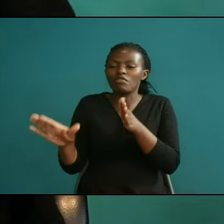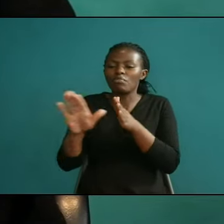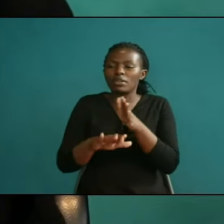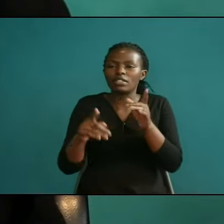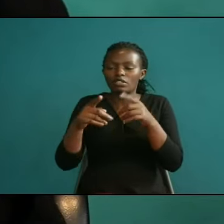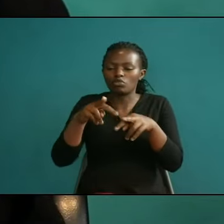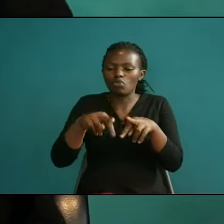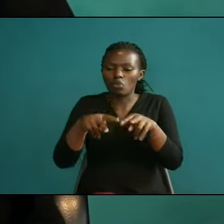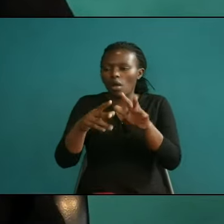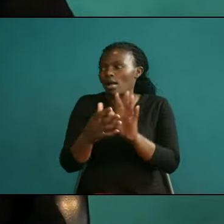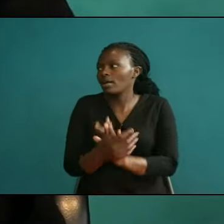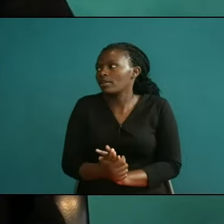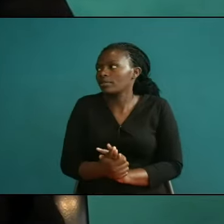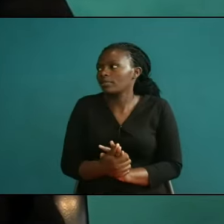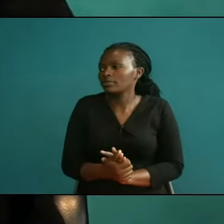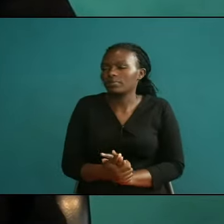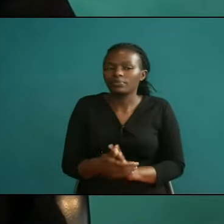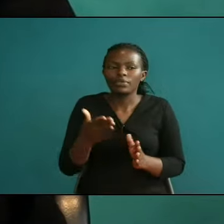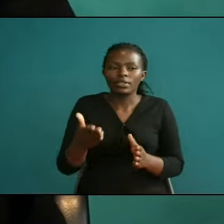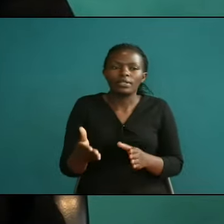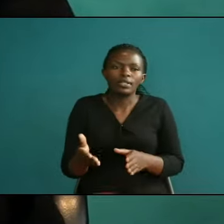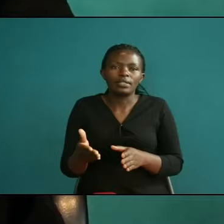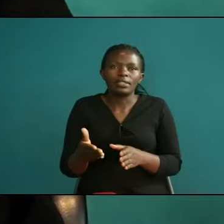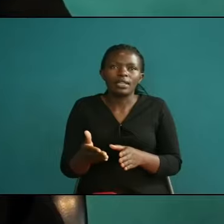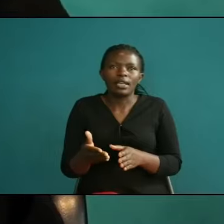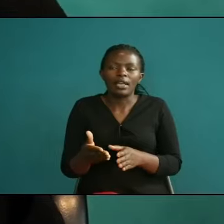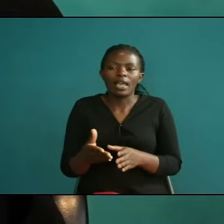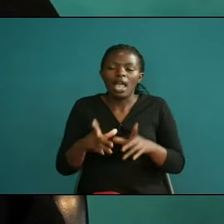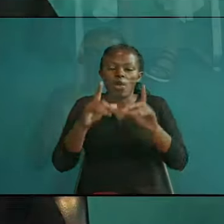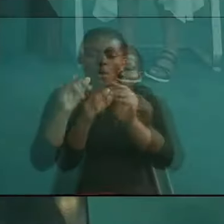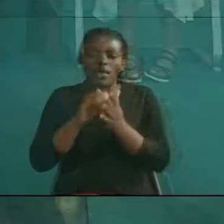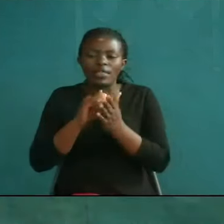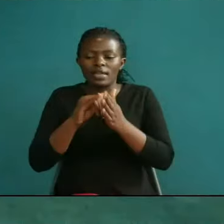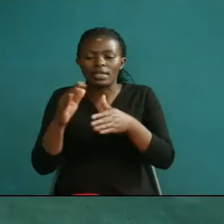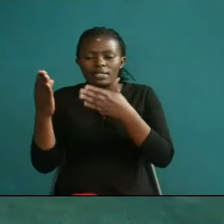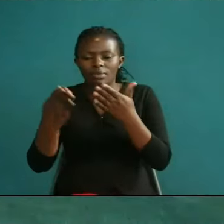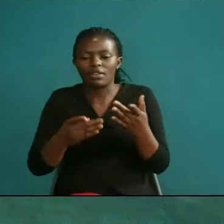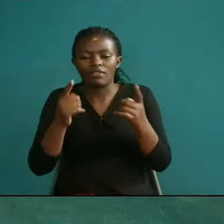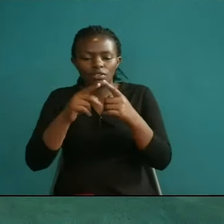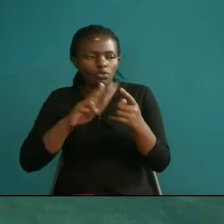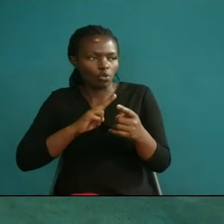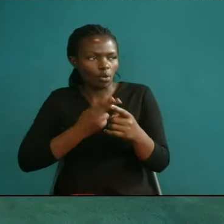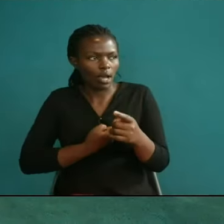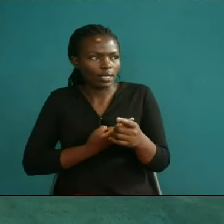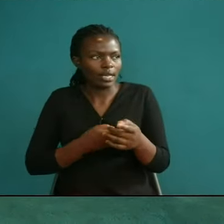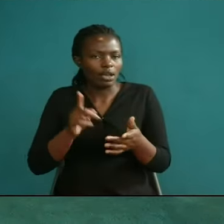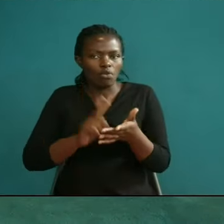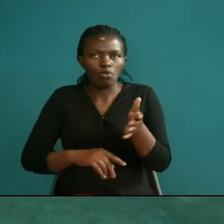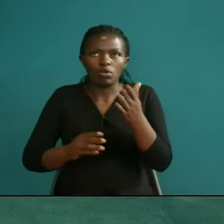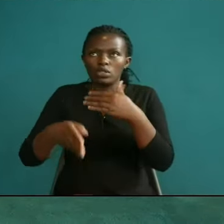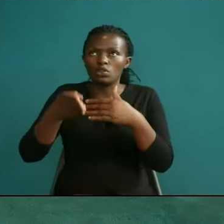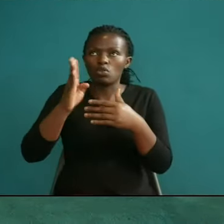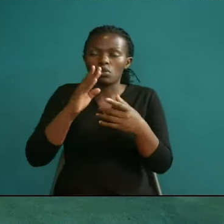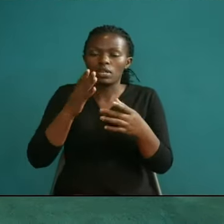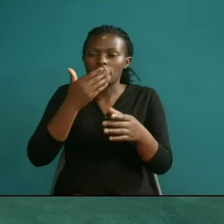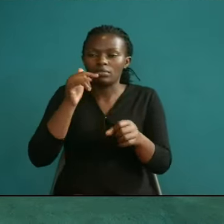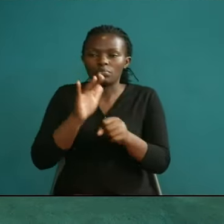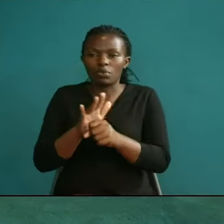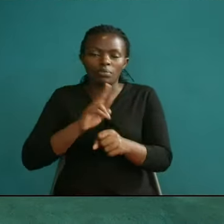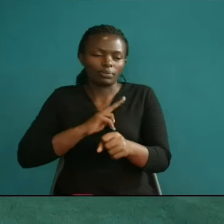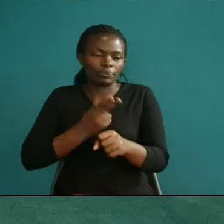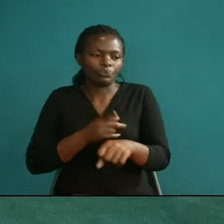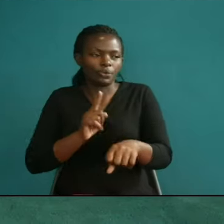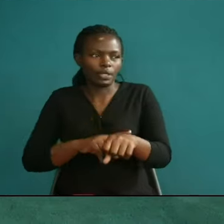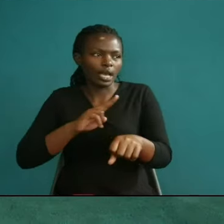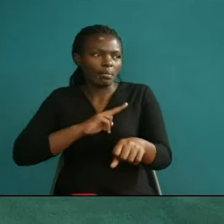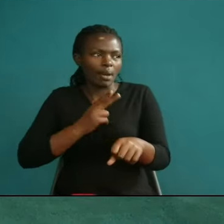who stand here." So this is a charge that has been given to us. This is basically what God is promising us if we walk in